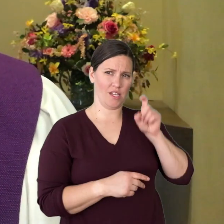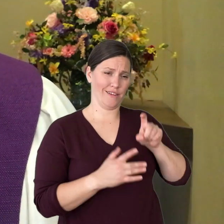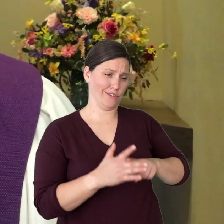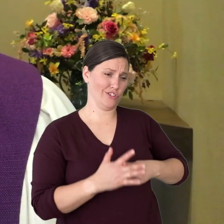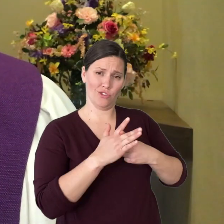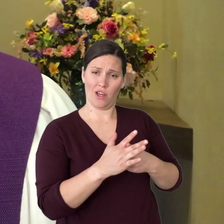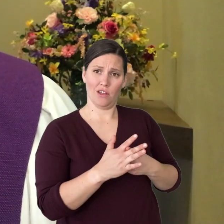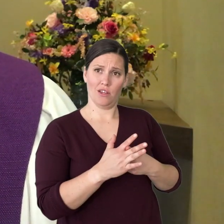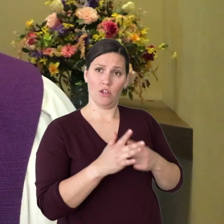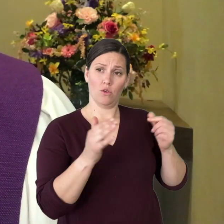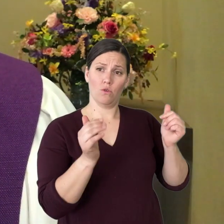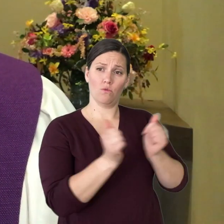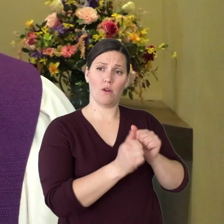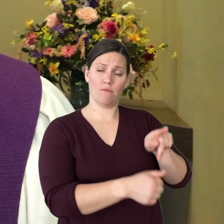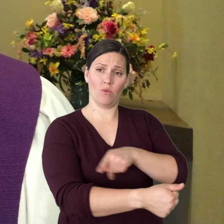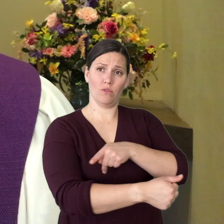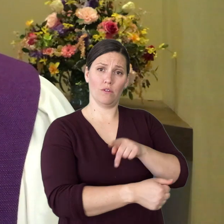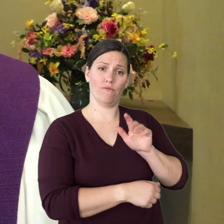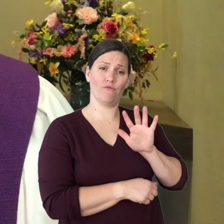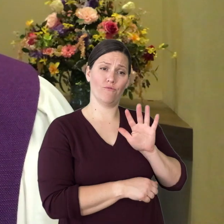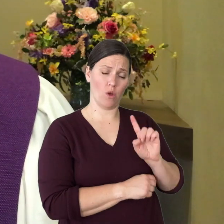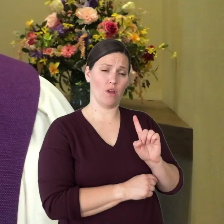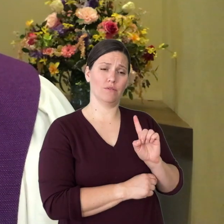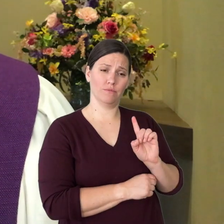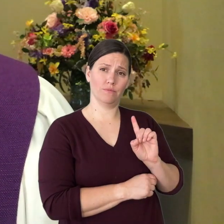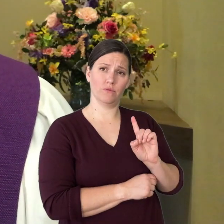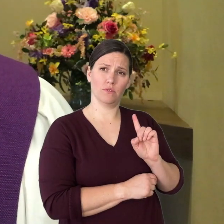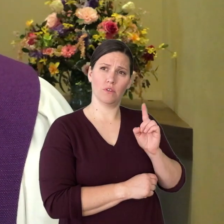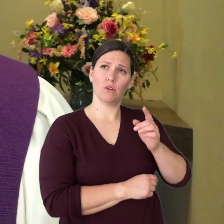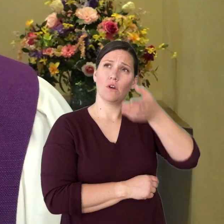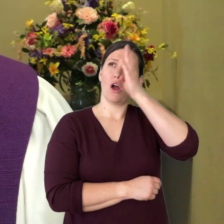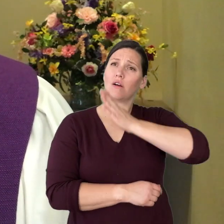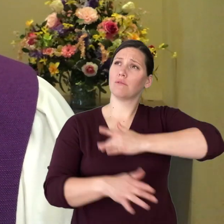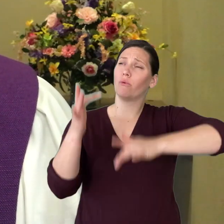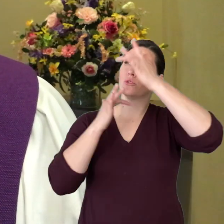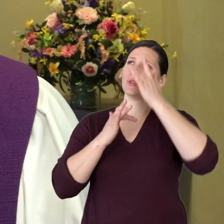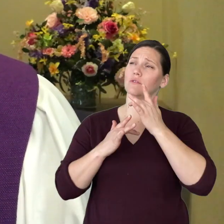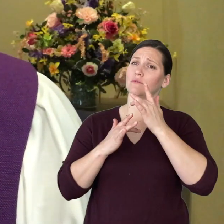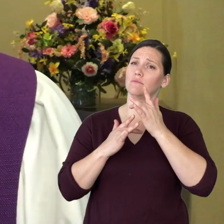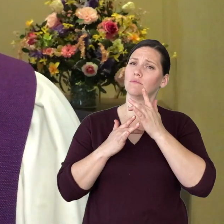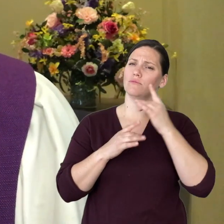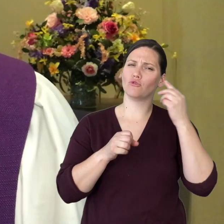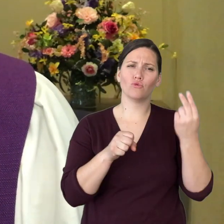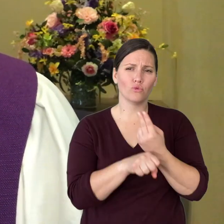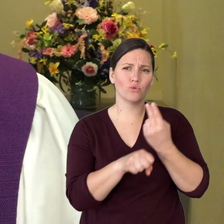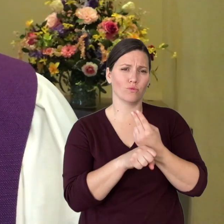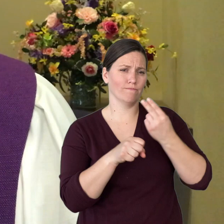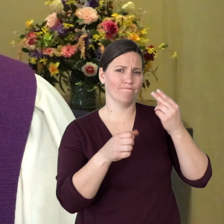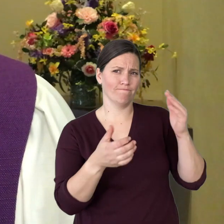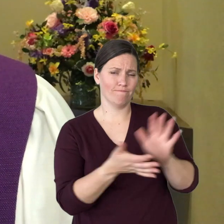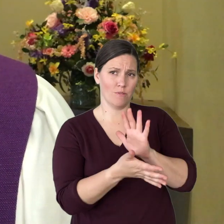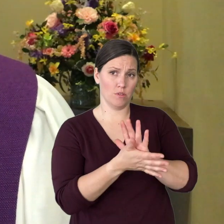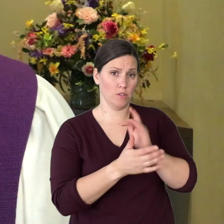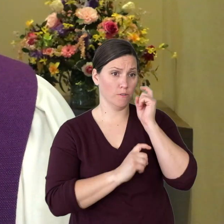start is with Psalm 51 and God's mercy. Use the handout that